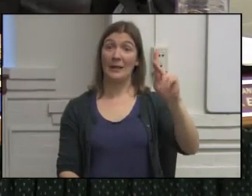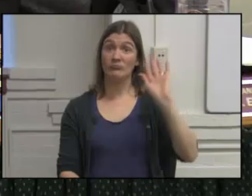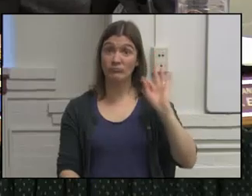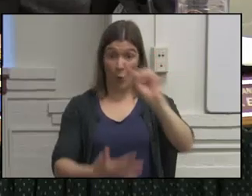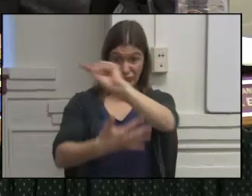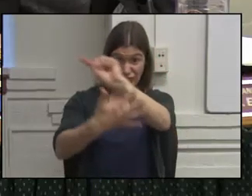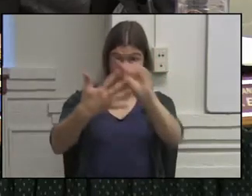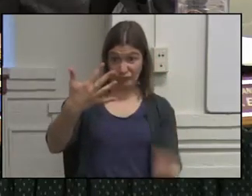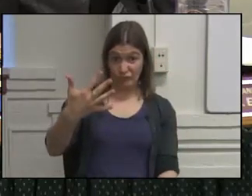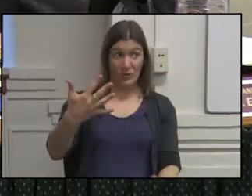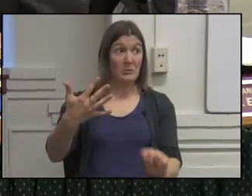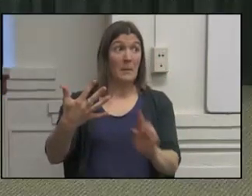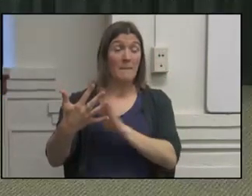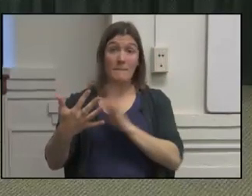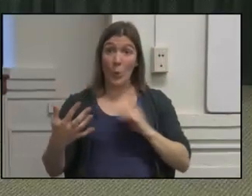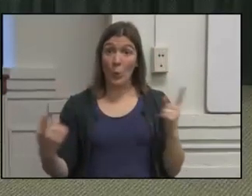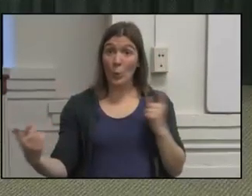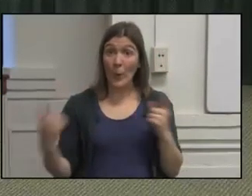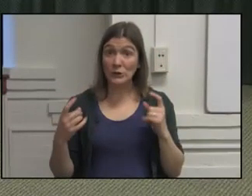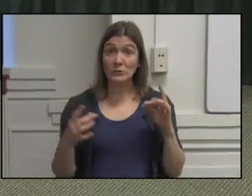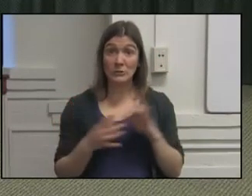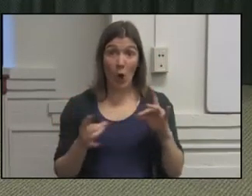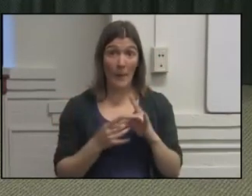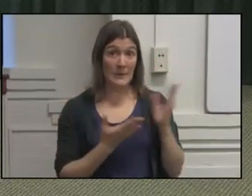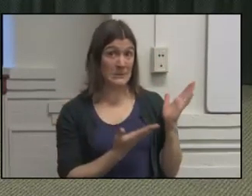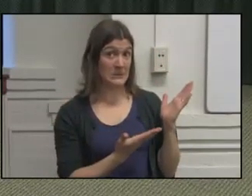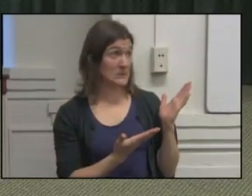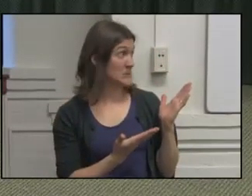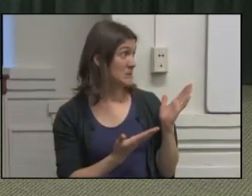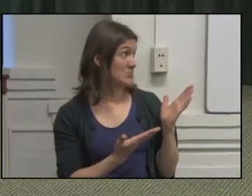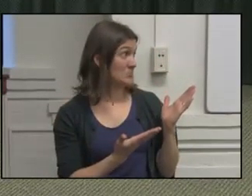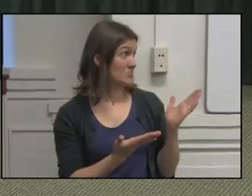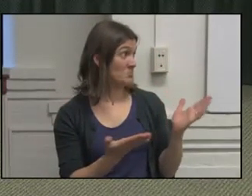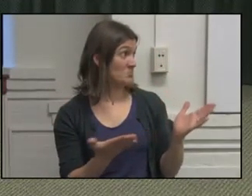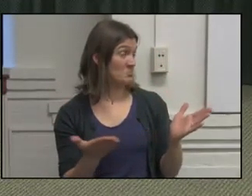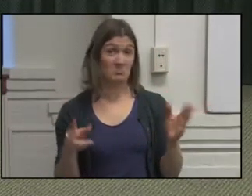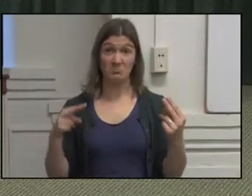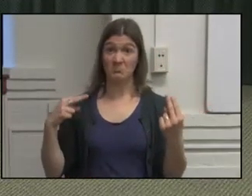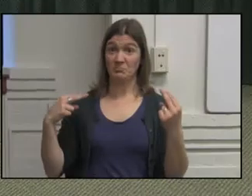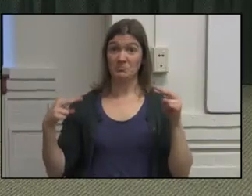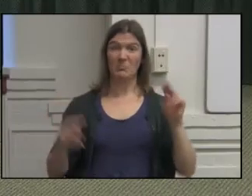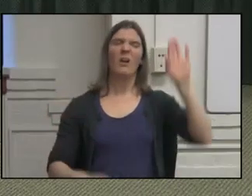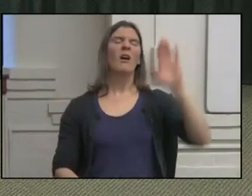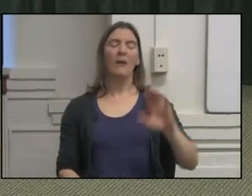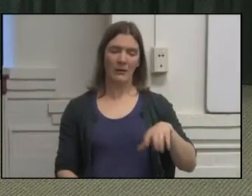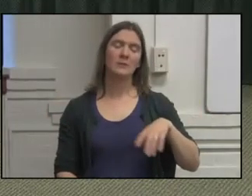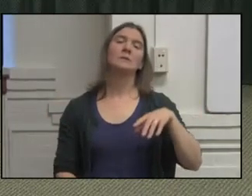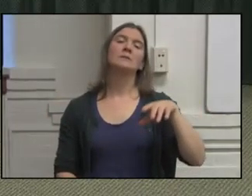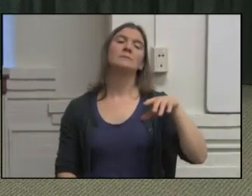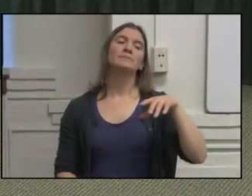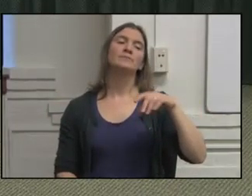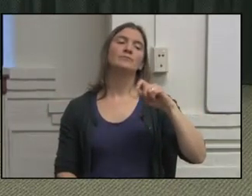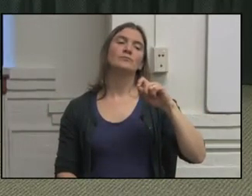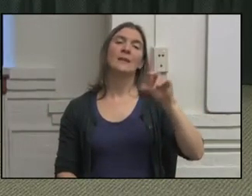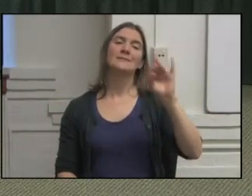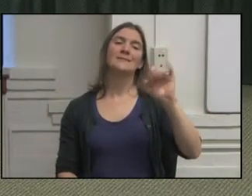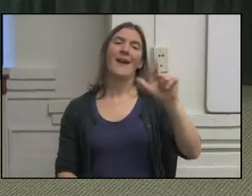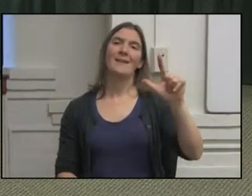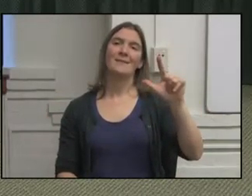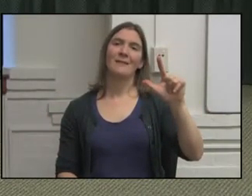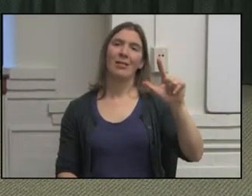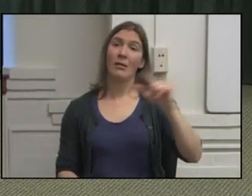of the boards have questions or comments on any of this? Yeah, I got a question. Is